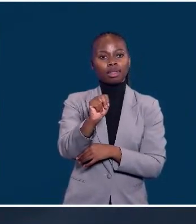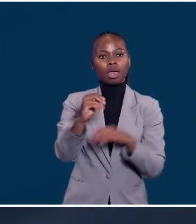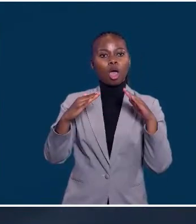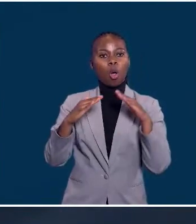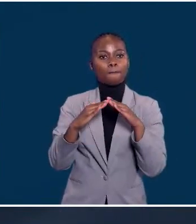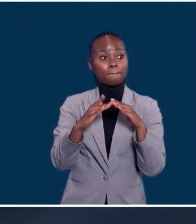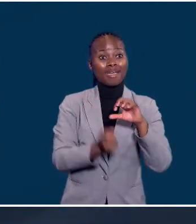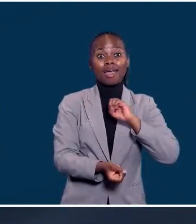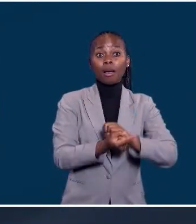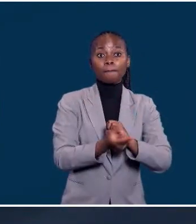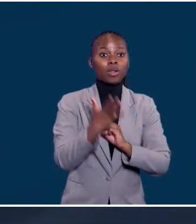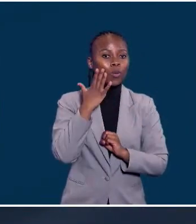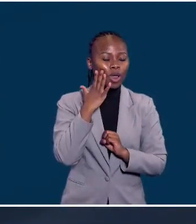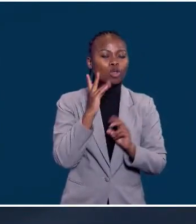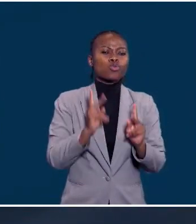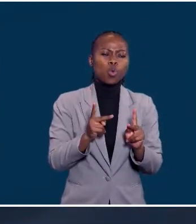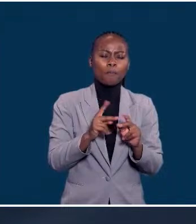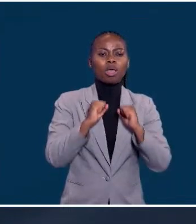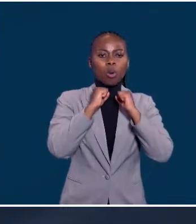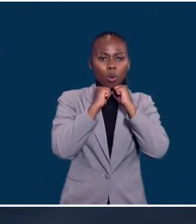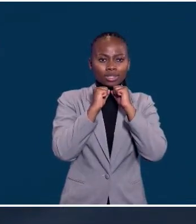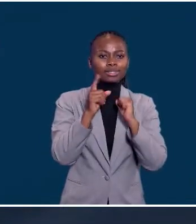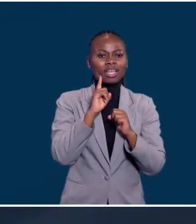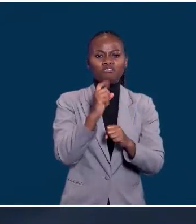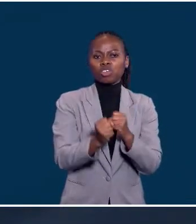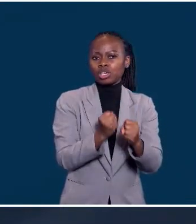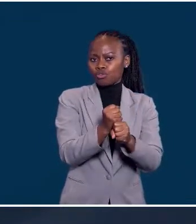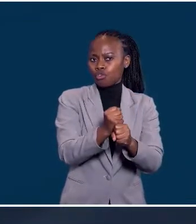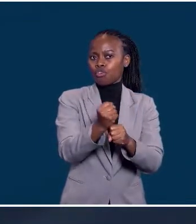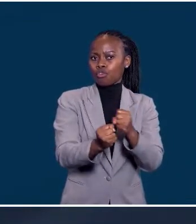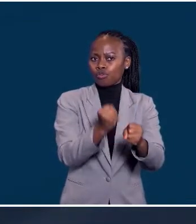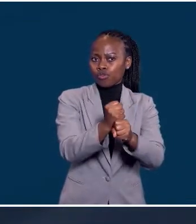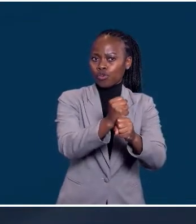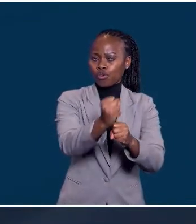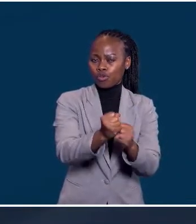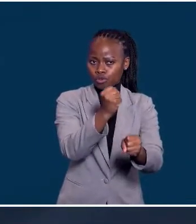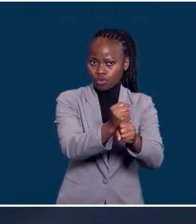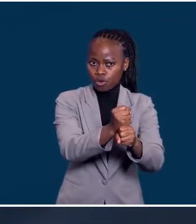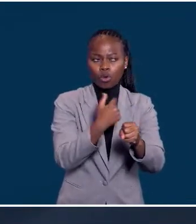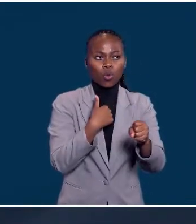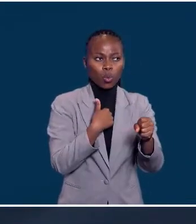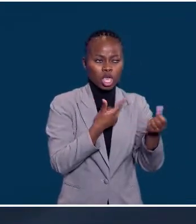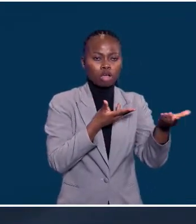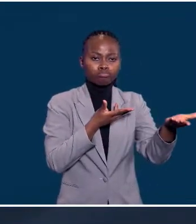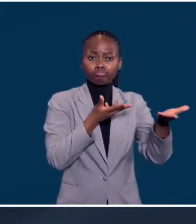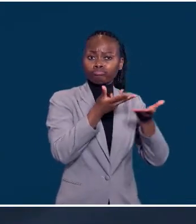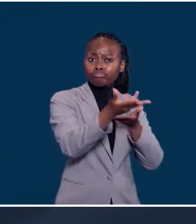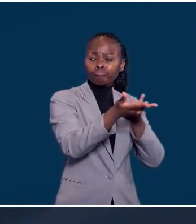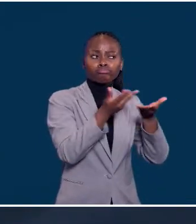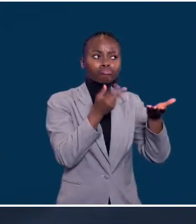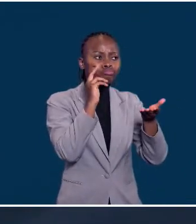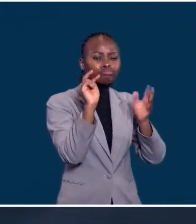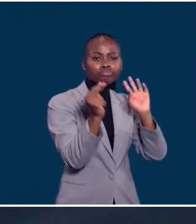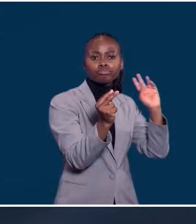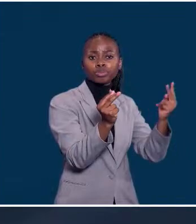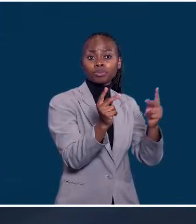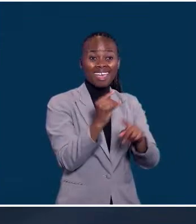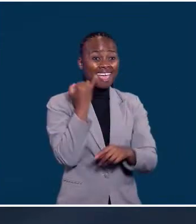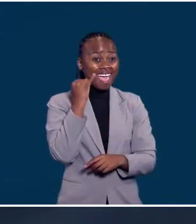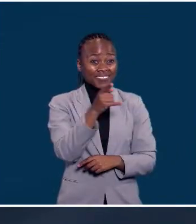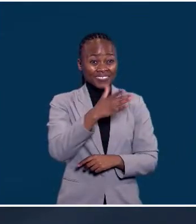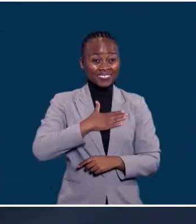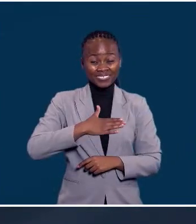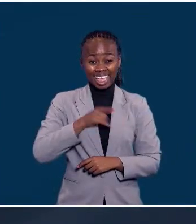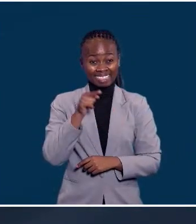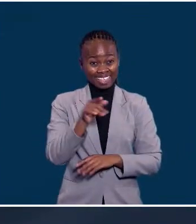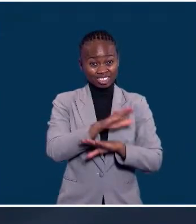engage with the Fed there and we exchange views. And if that is not enough,